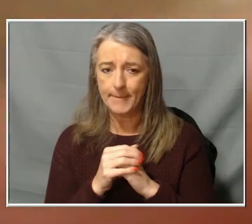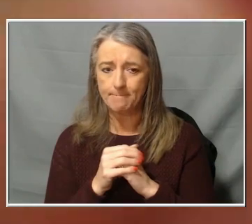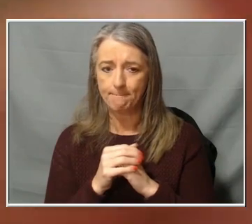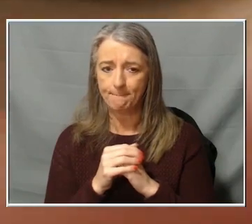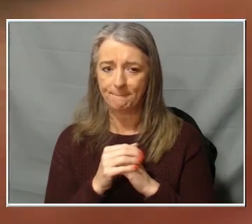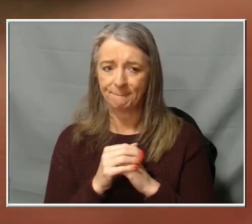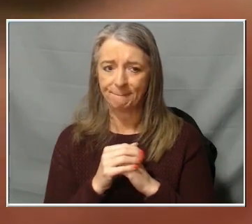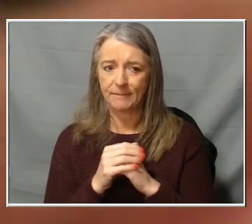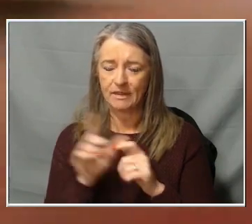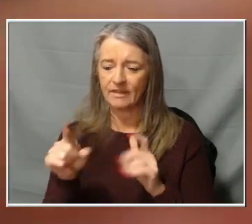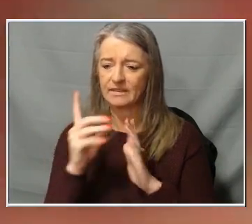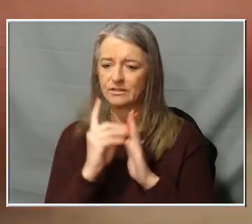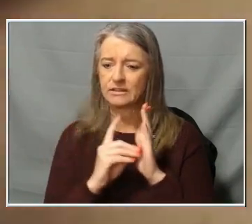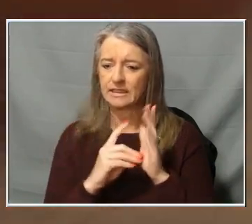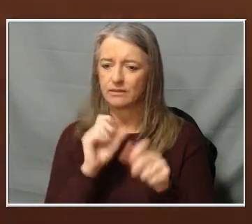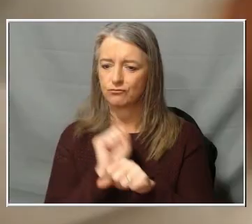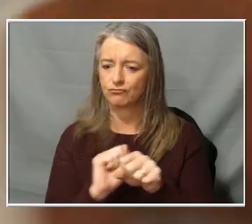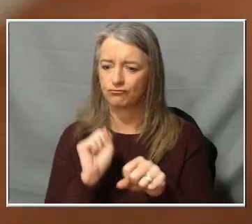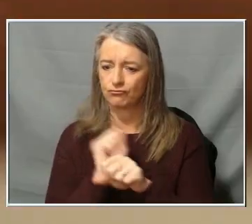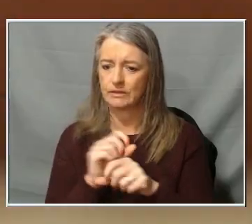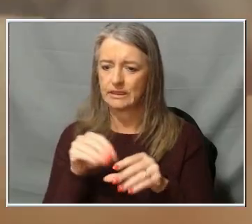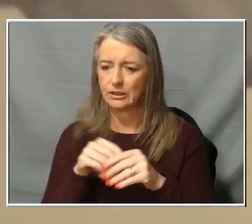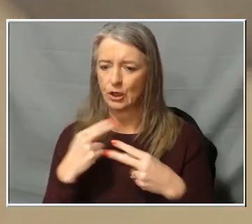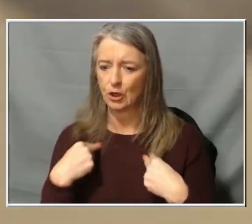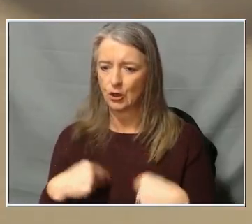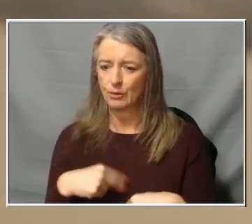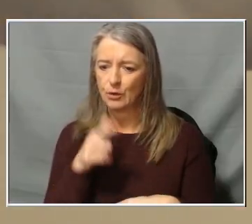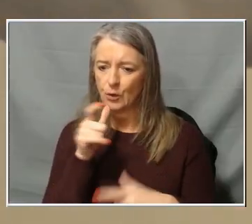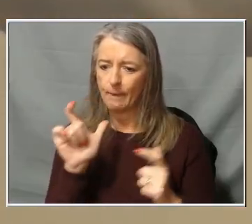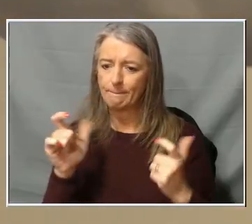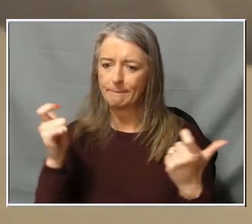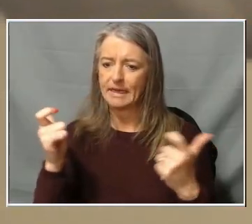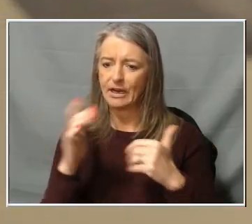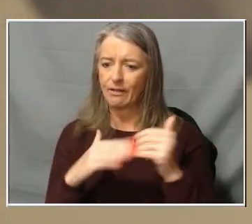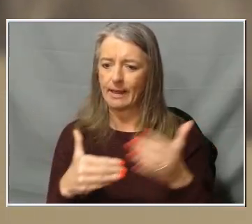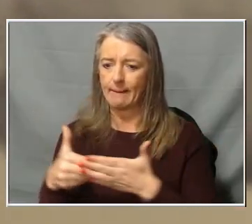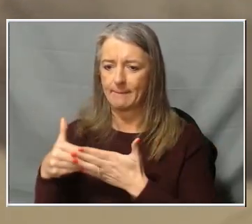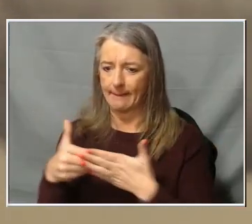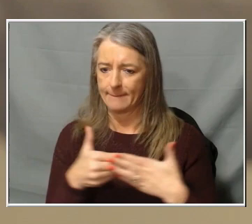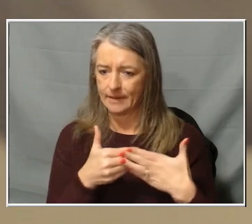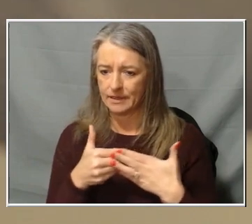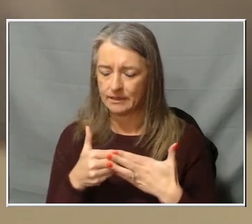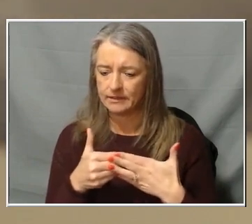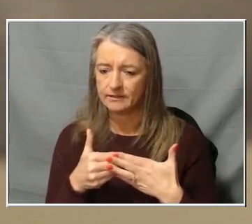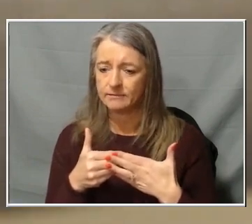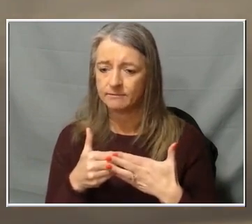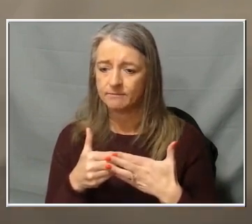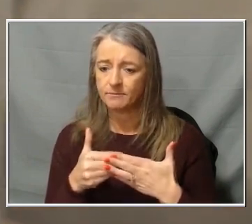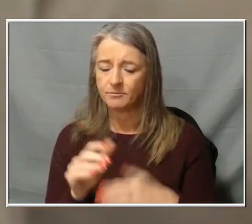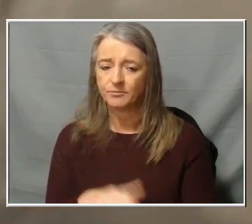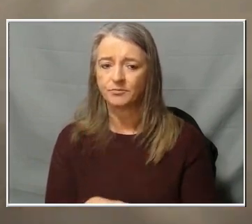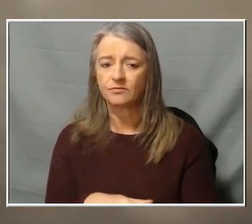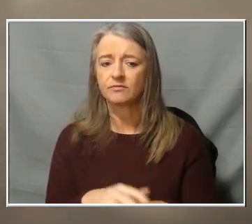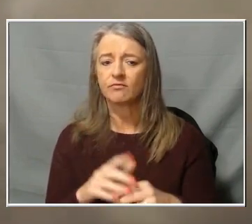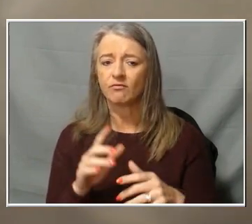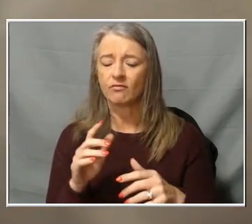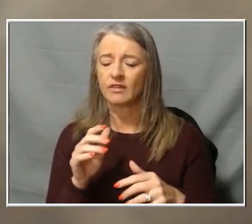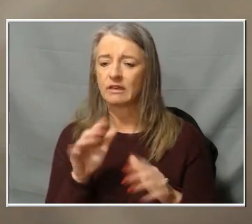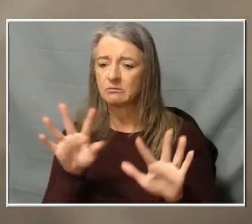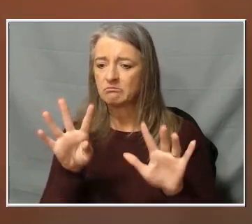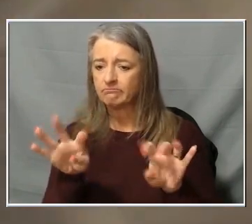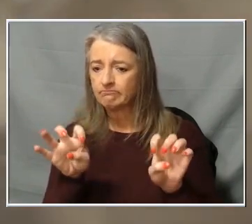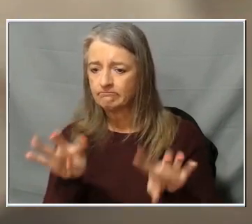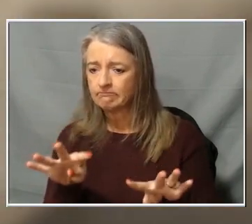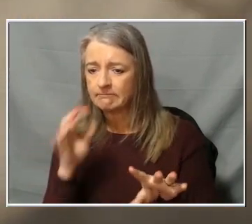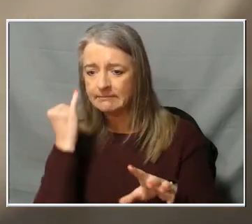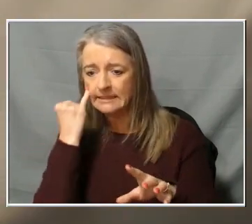these are designed to be working inside of humans that are bigger than babies. So it wasn't a question of whether or not the instruments